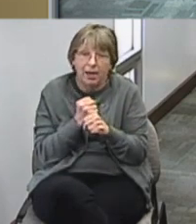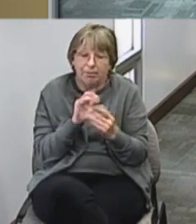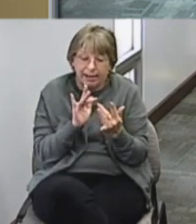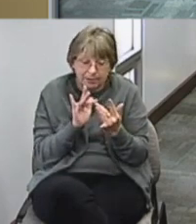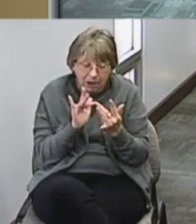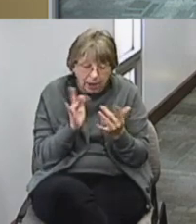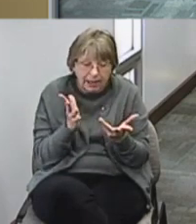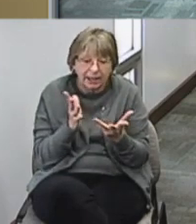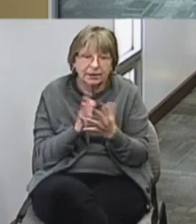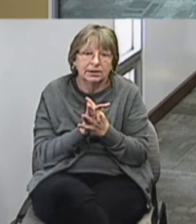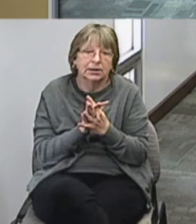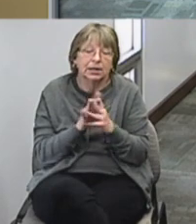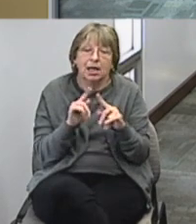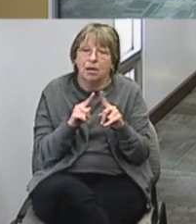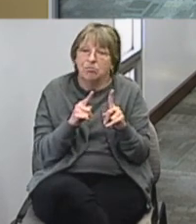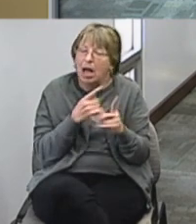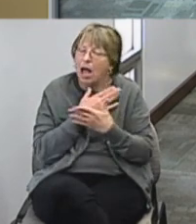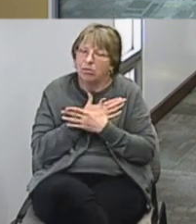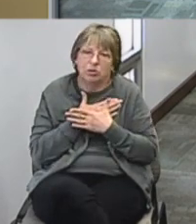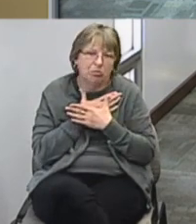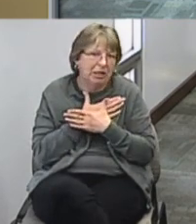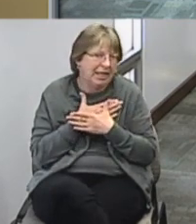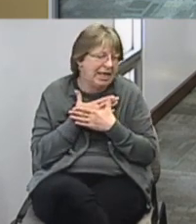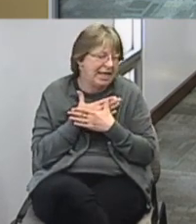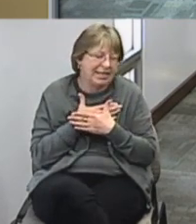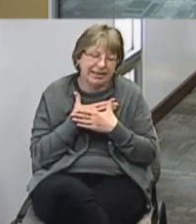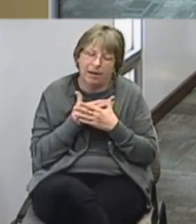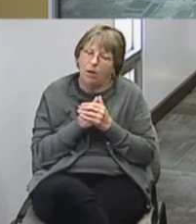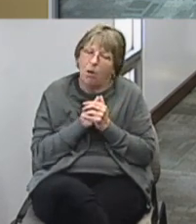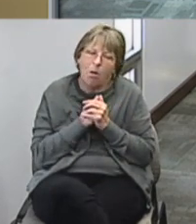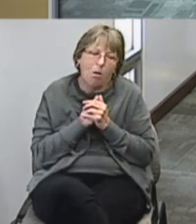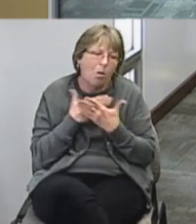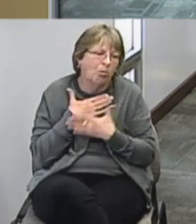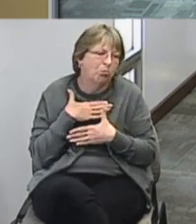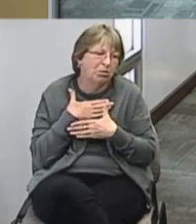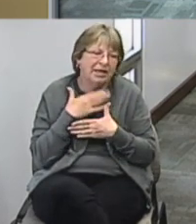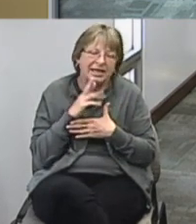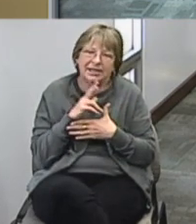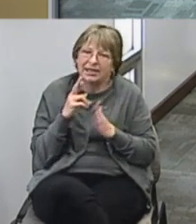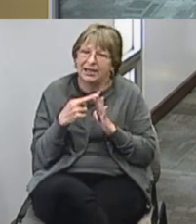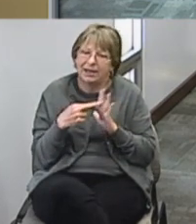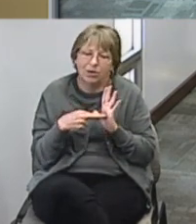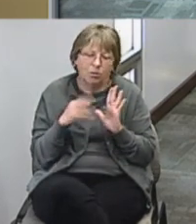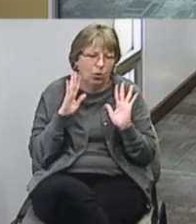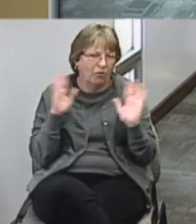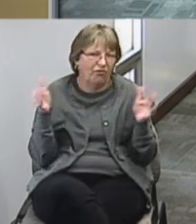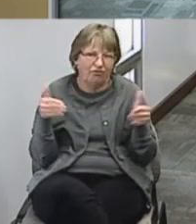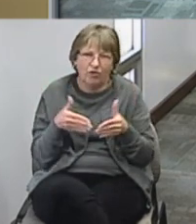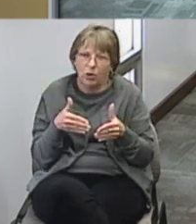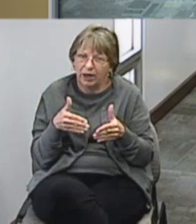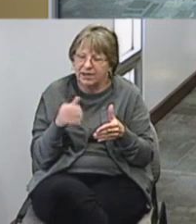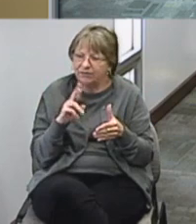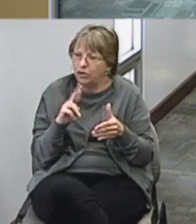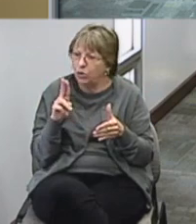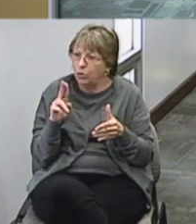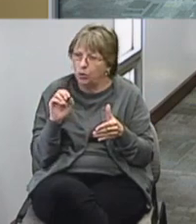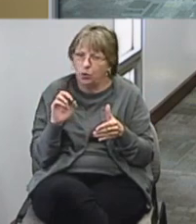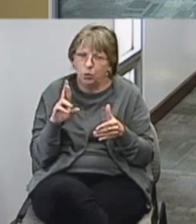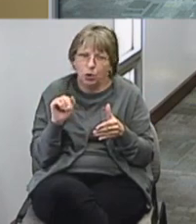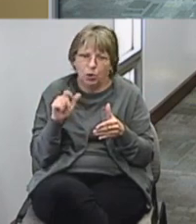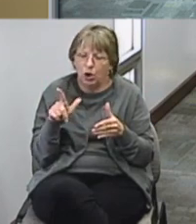And, but I was pleased that, just the rural focus of some of this money and how they're spreading it out.